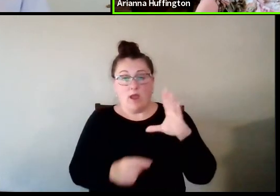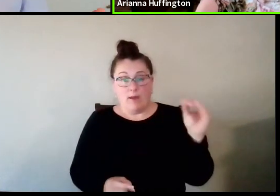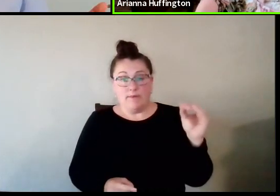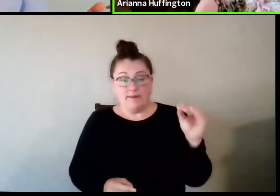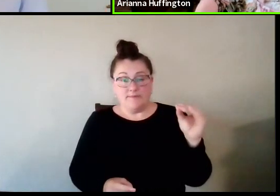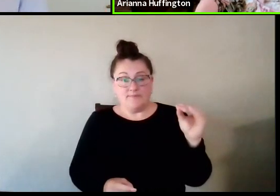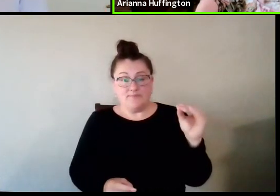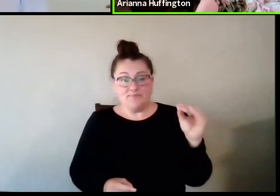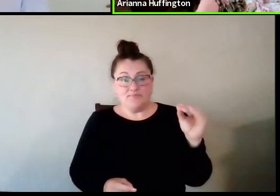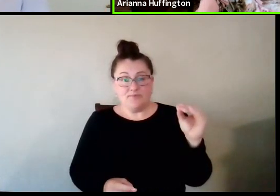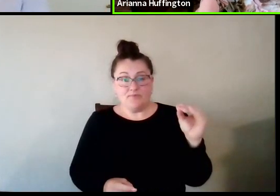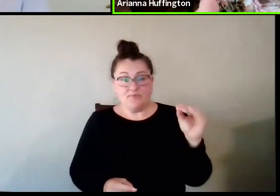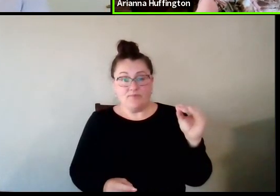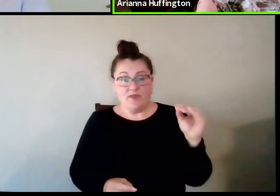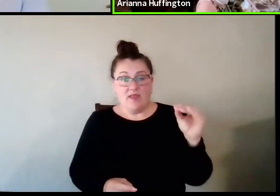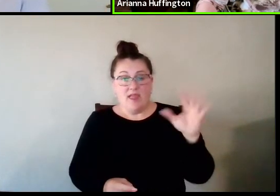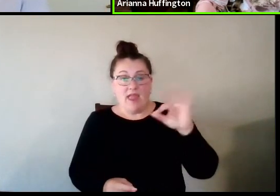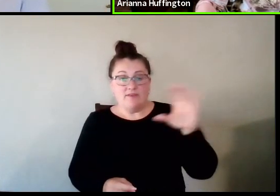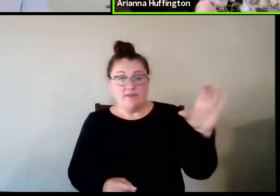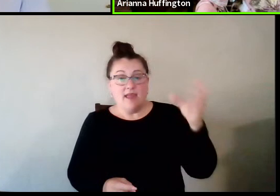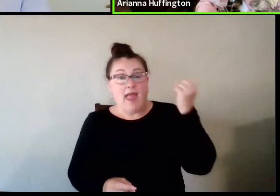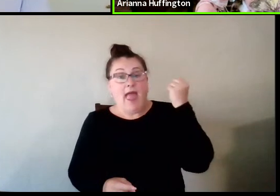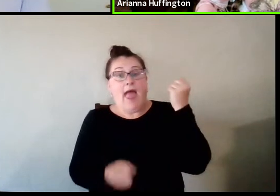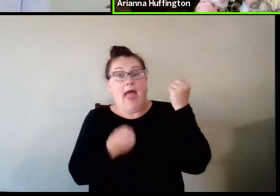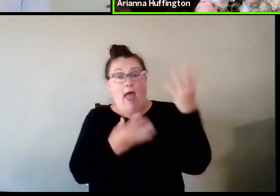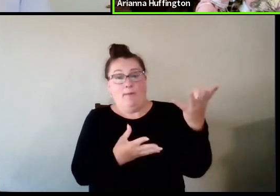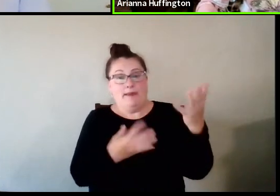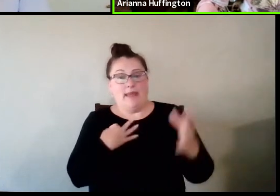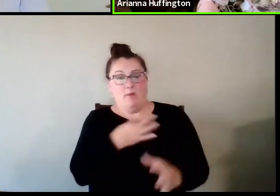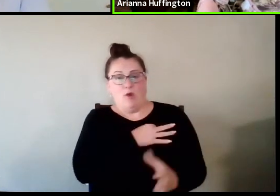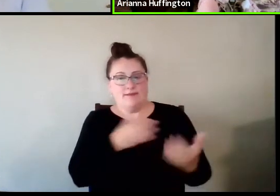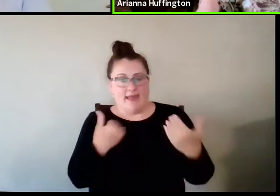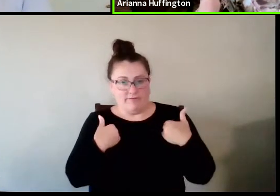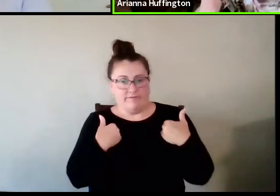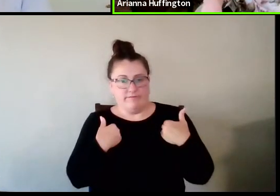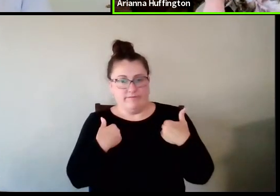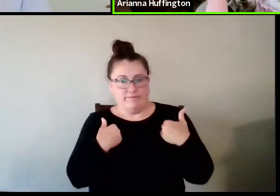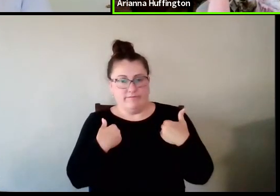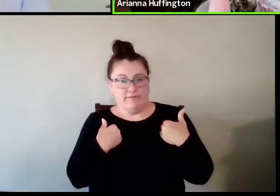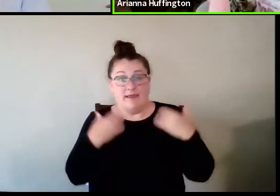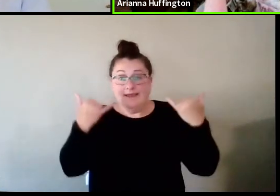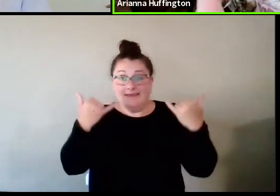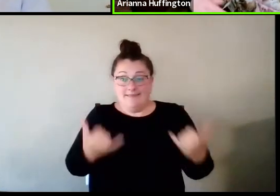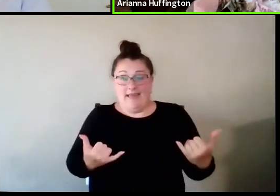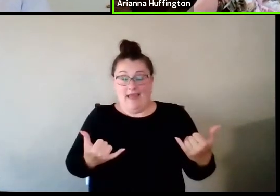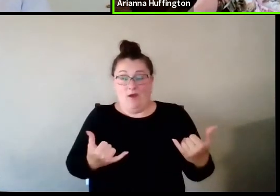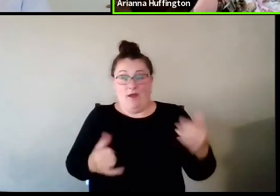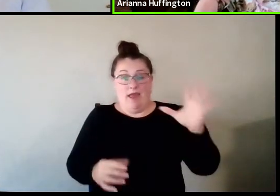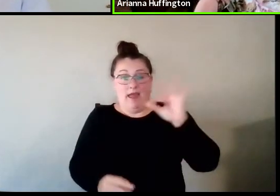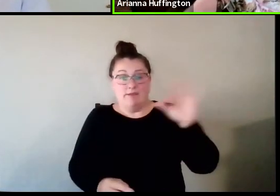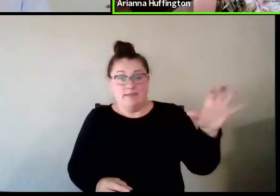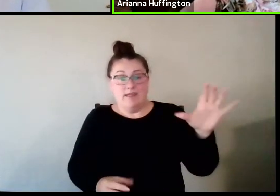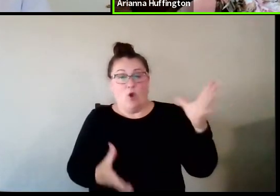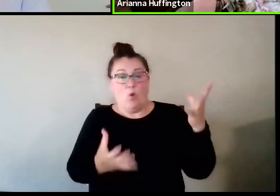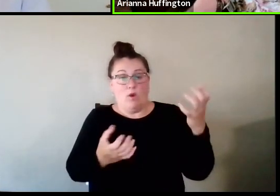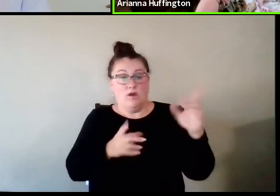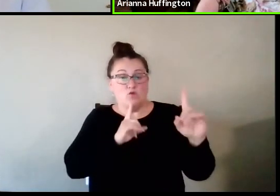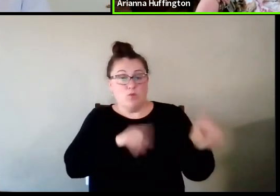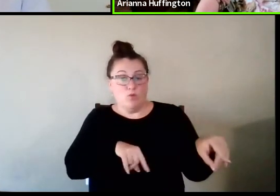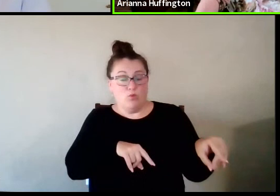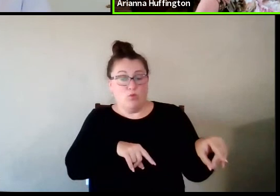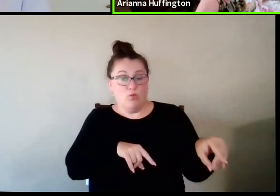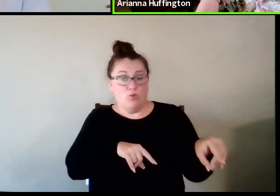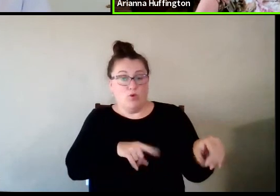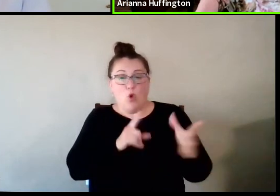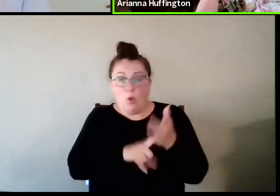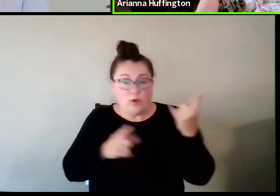was to let the SEC know how many employees they have. Now they have to also report on what they are